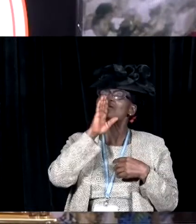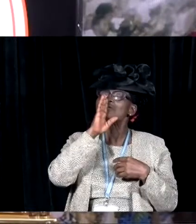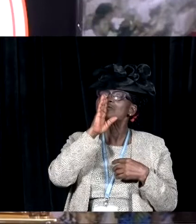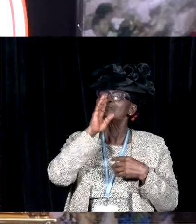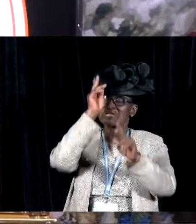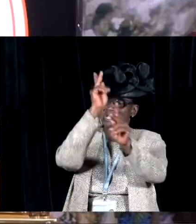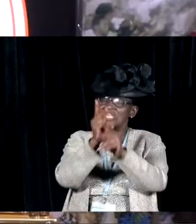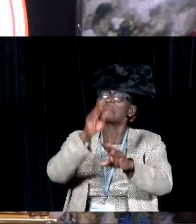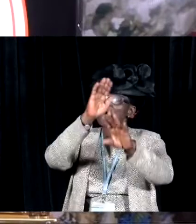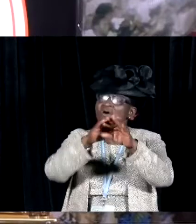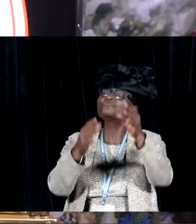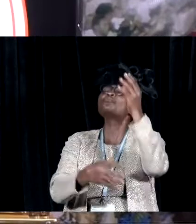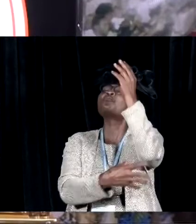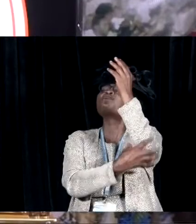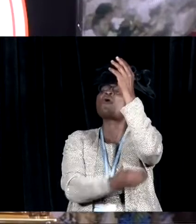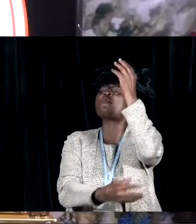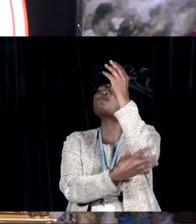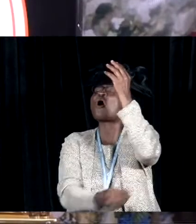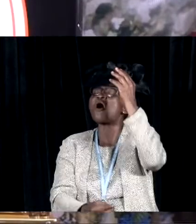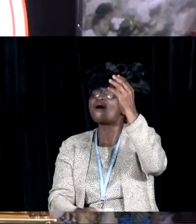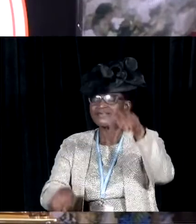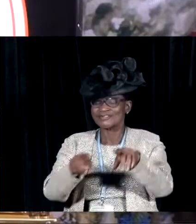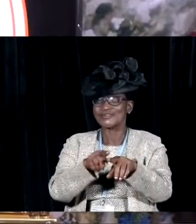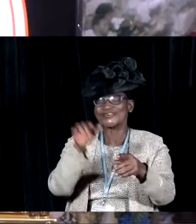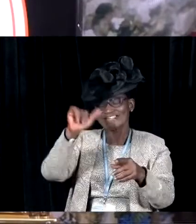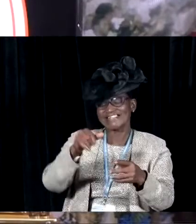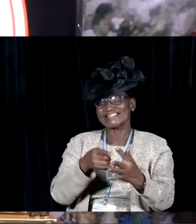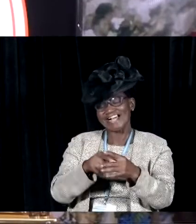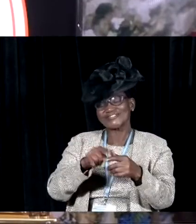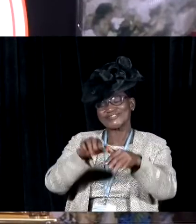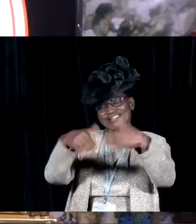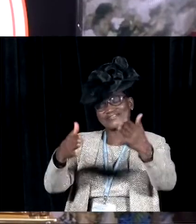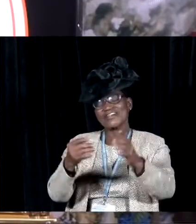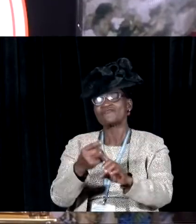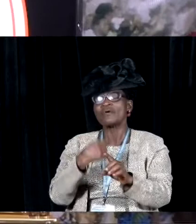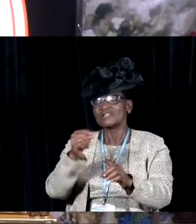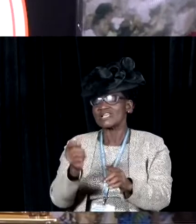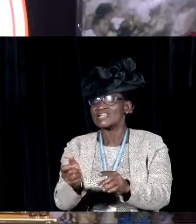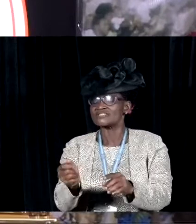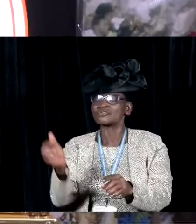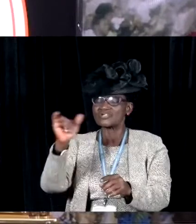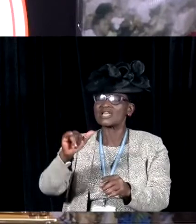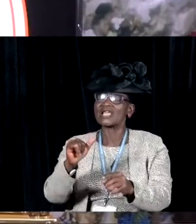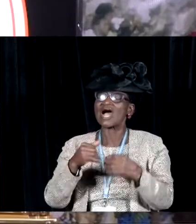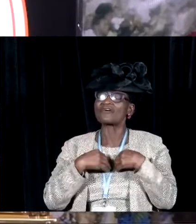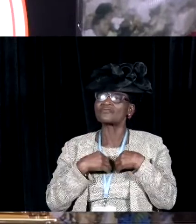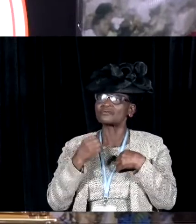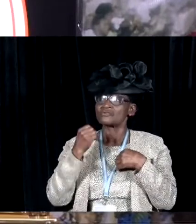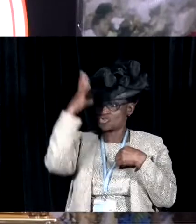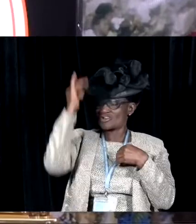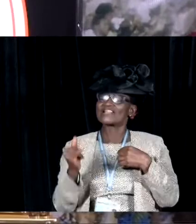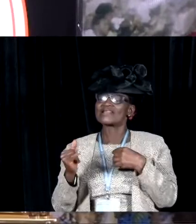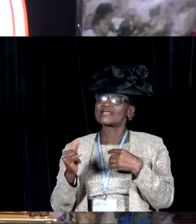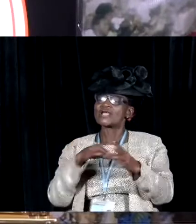So they began to give from the little they have. And suddenly, all